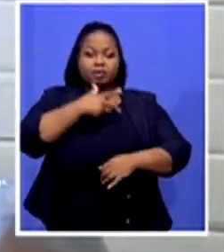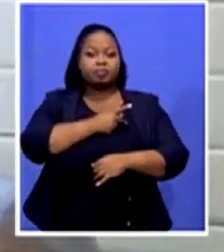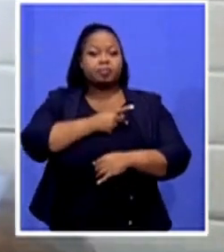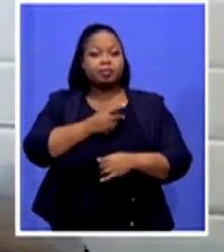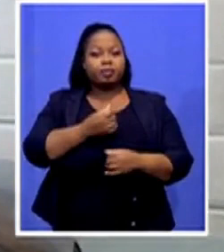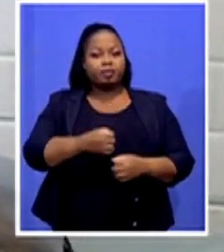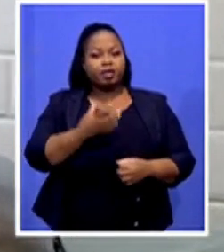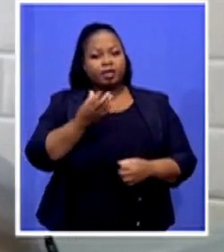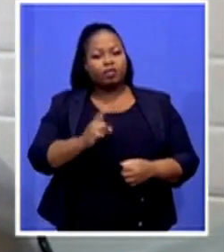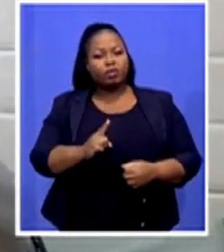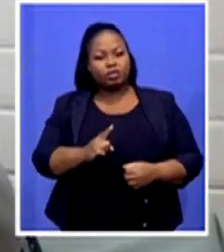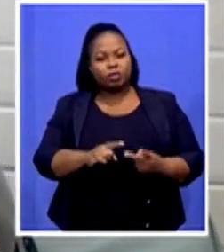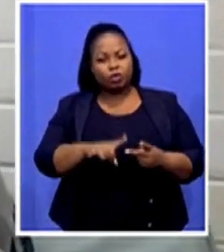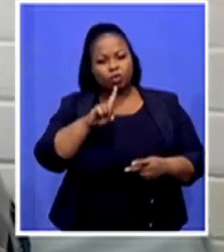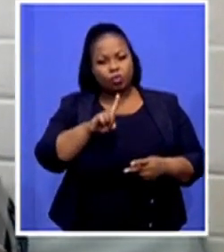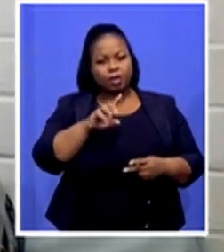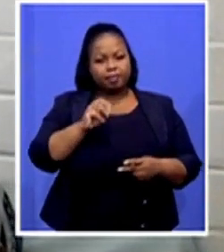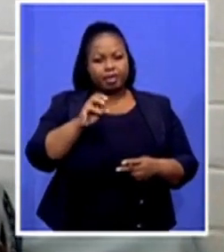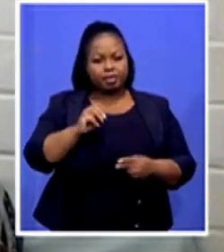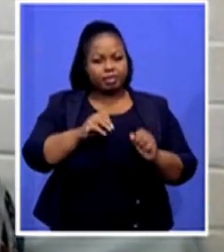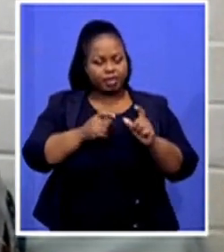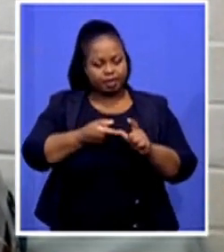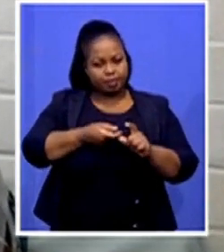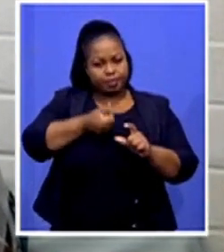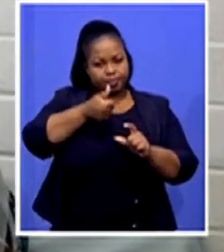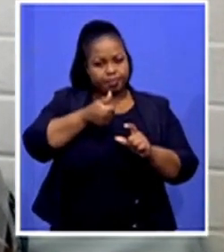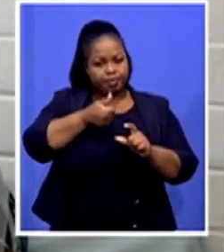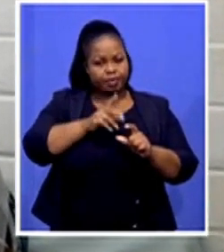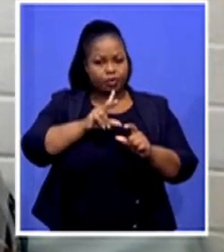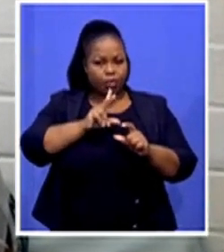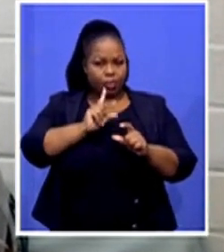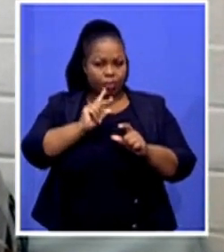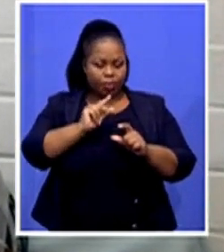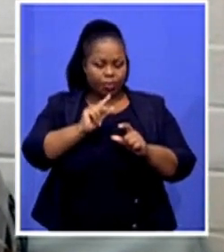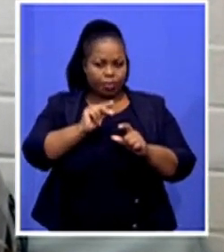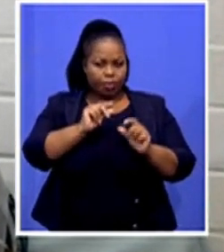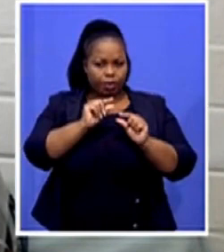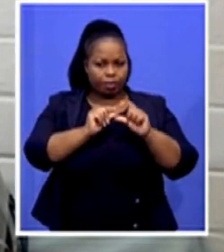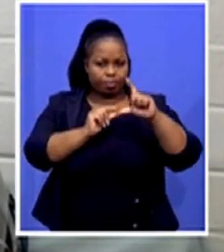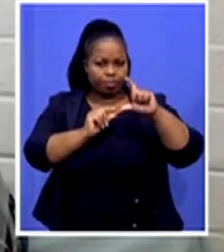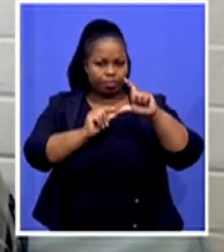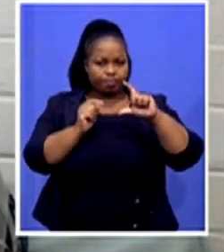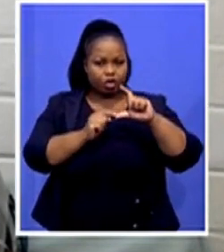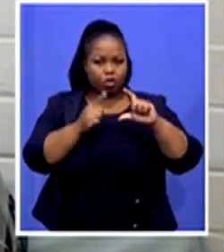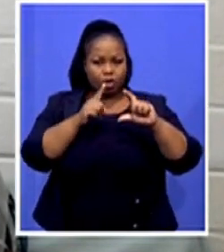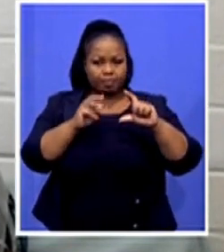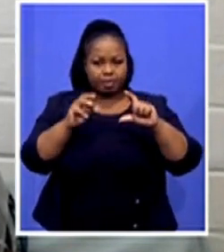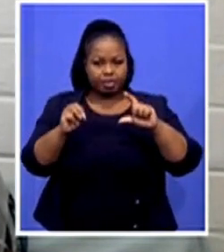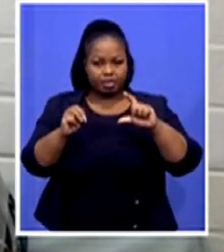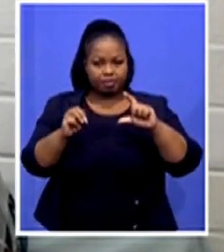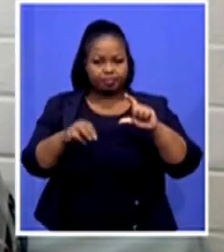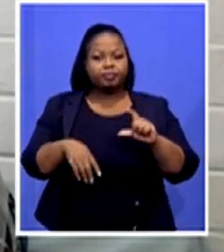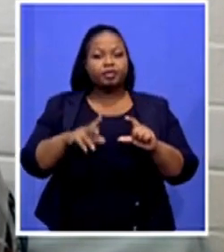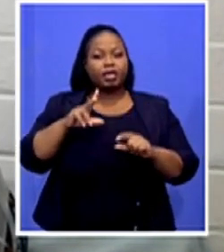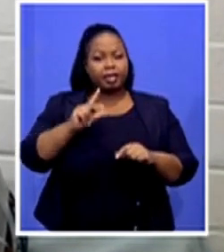milliliter syringe like this, which is prepared in the pharmacy, and it's empty. And then when we do vaccine trials in adults,